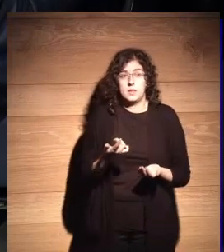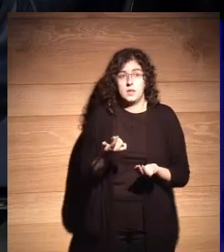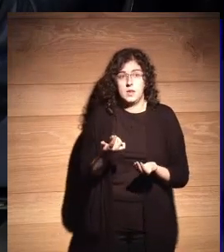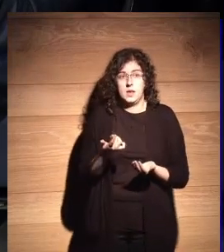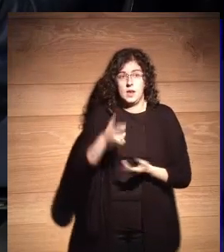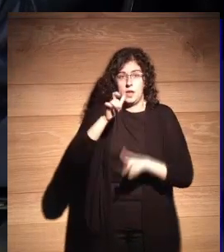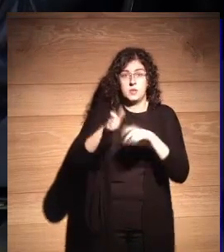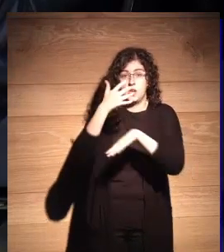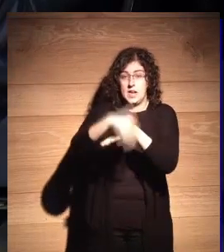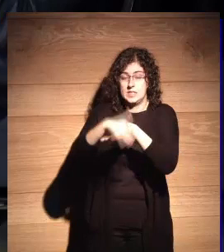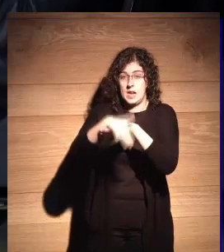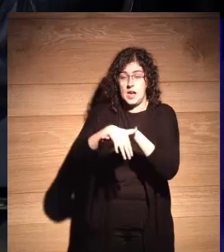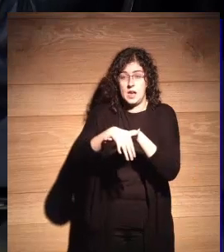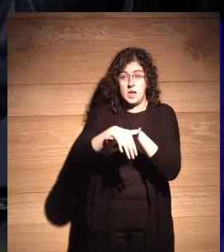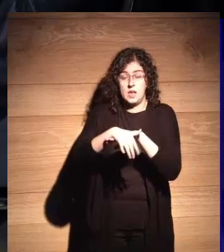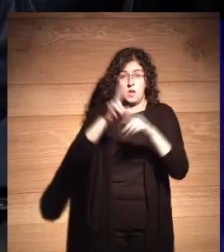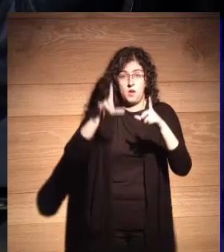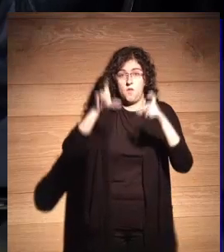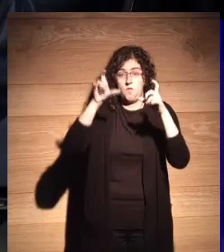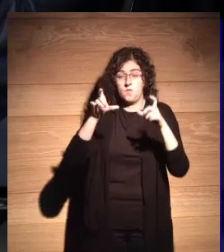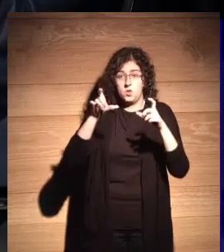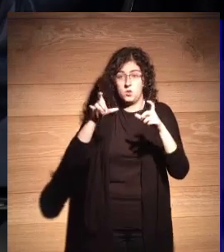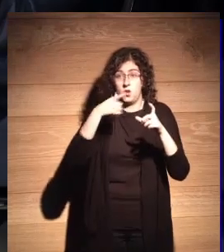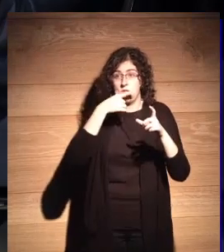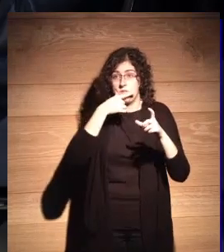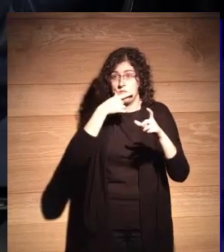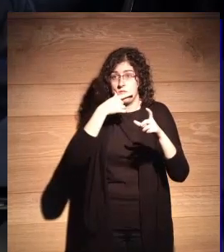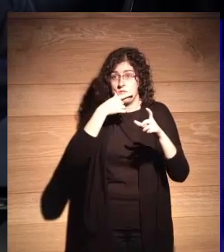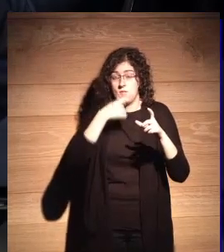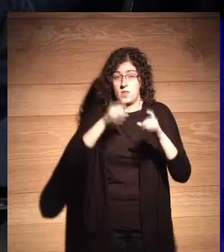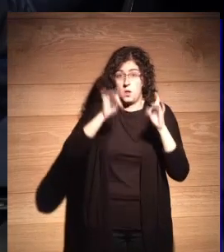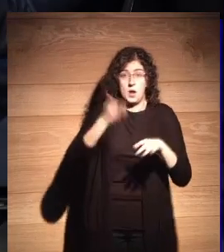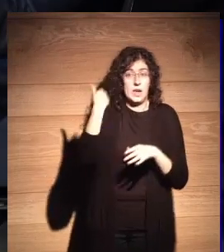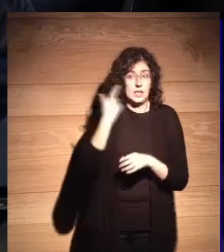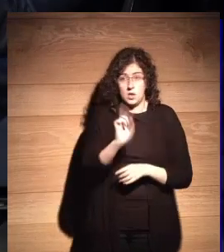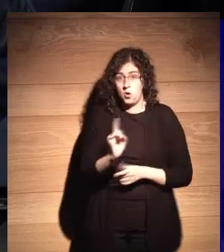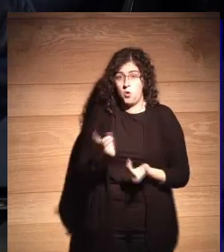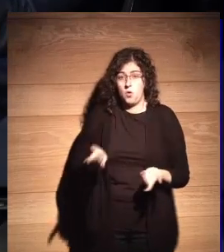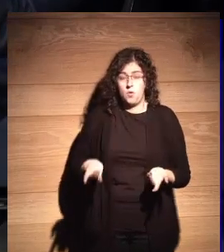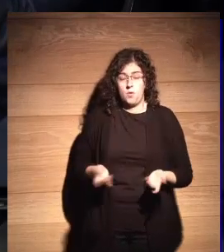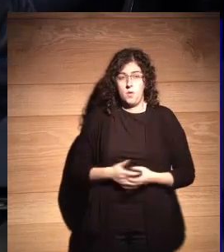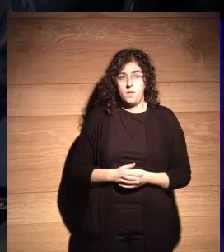was. Yeah, I think most of the time where I work, it's okay.